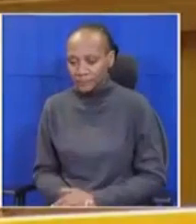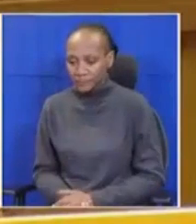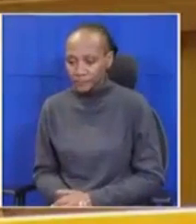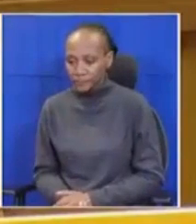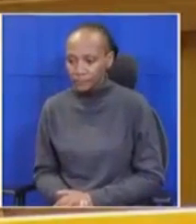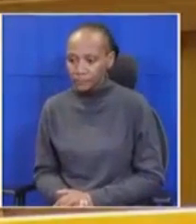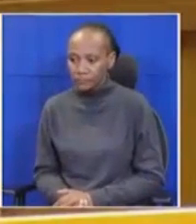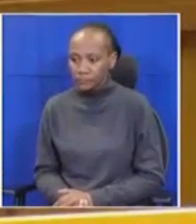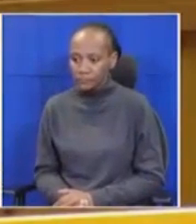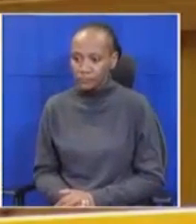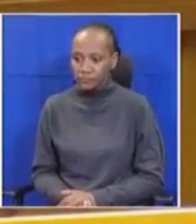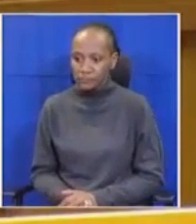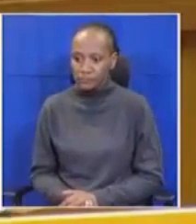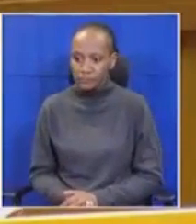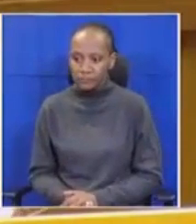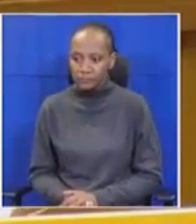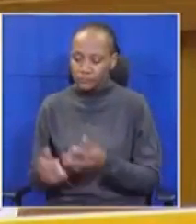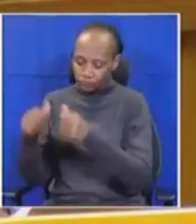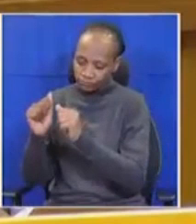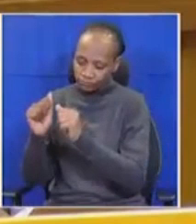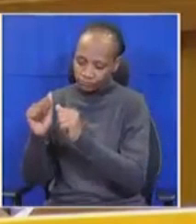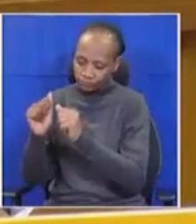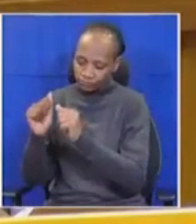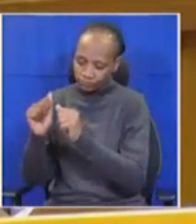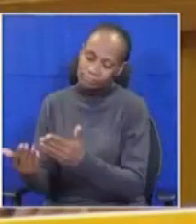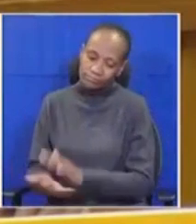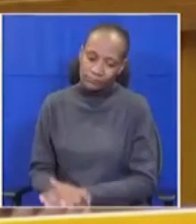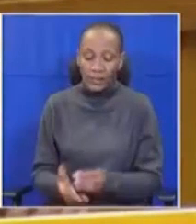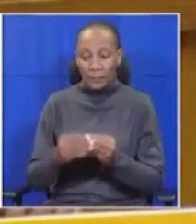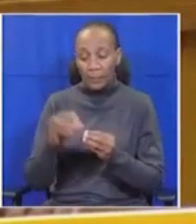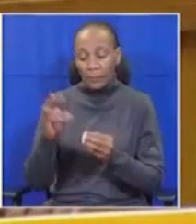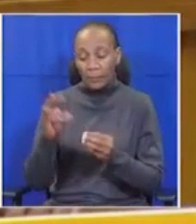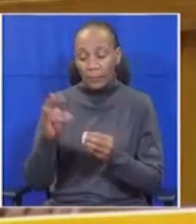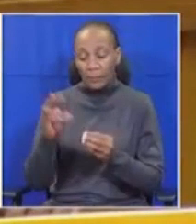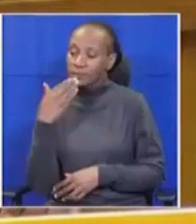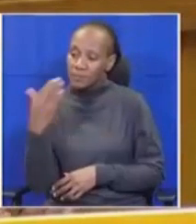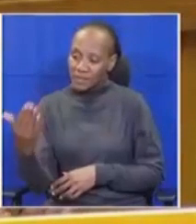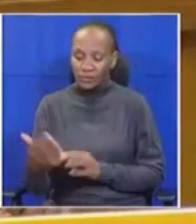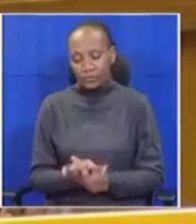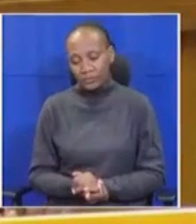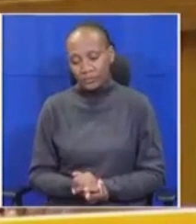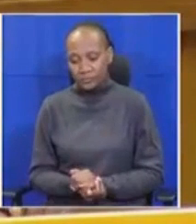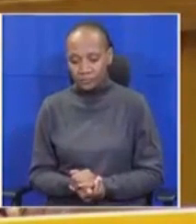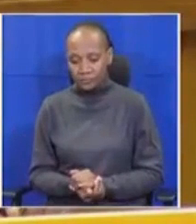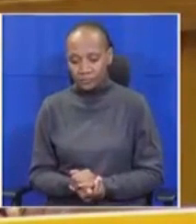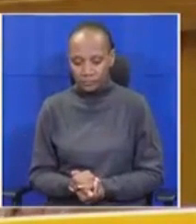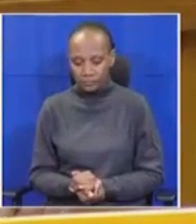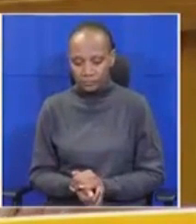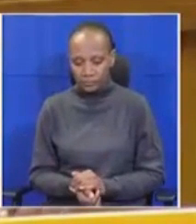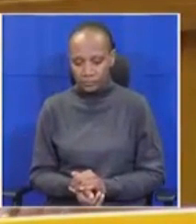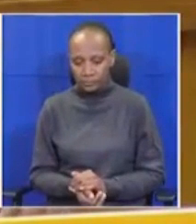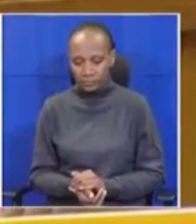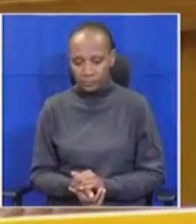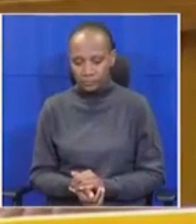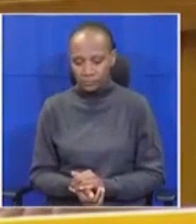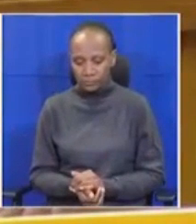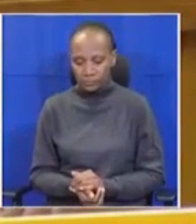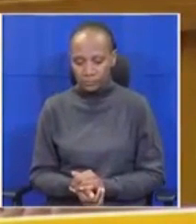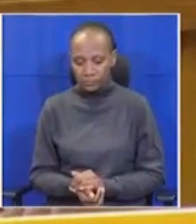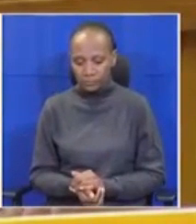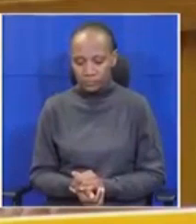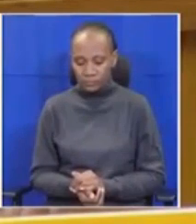you, Honourable House Chair and Honourable Maimane. Thank you very much. The process that